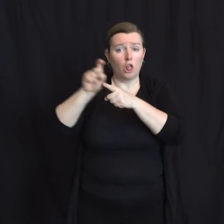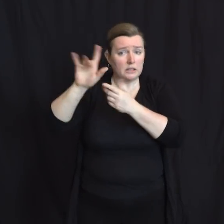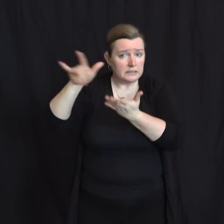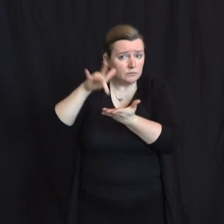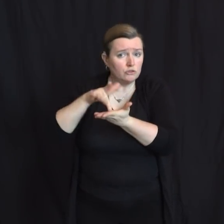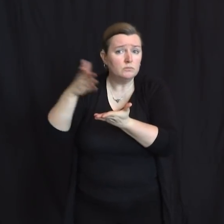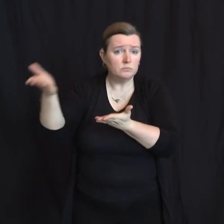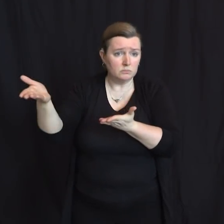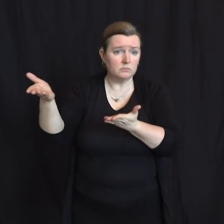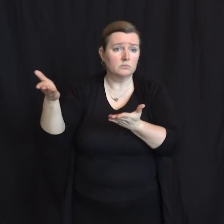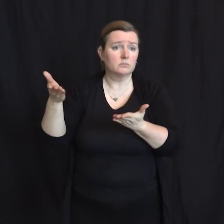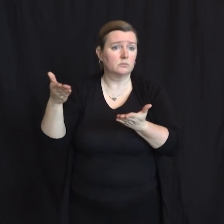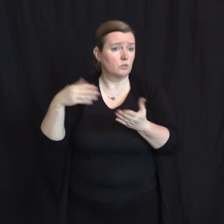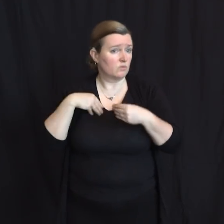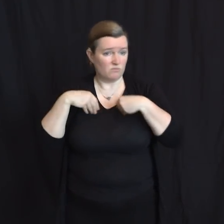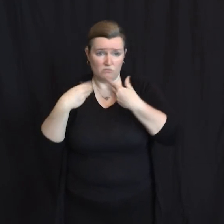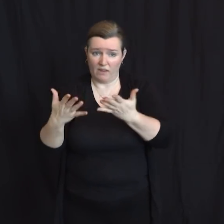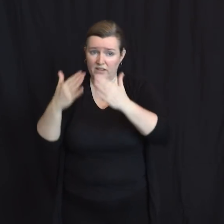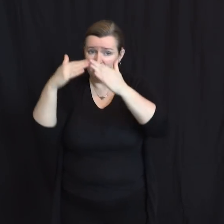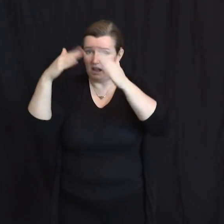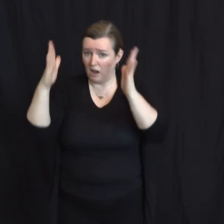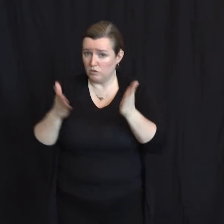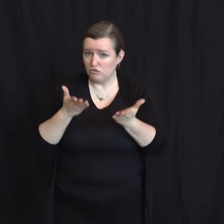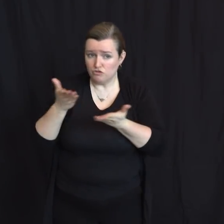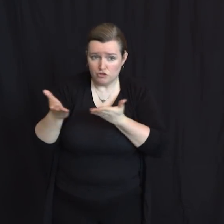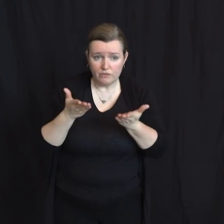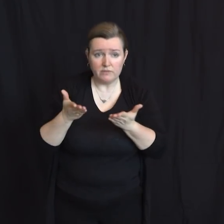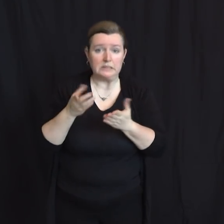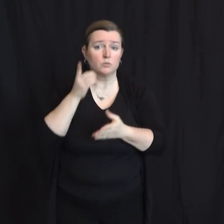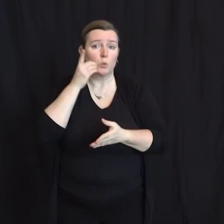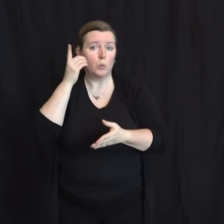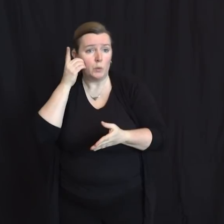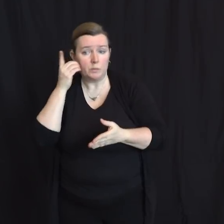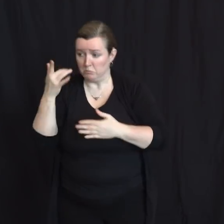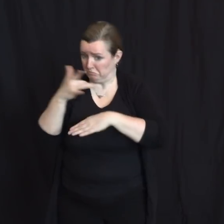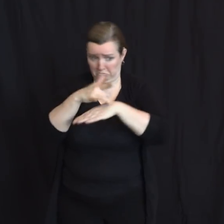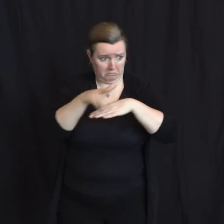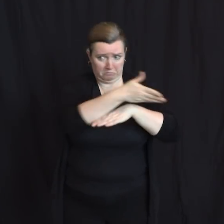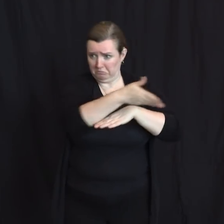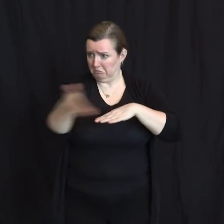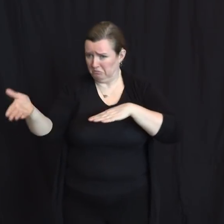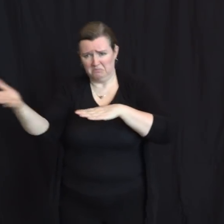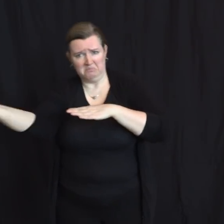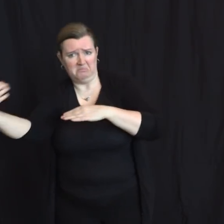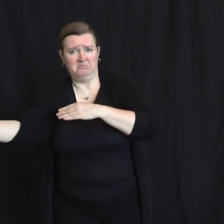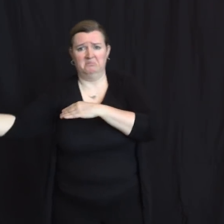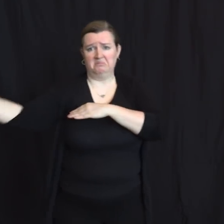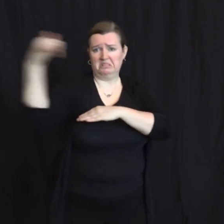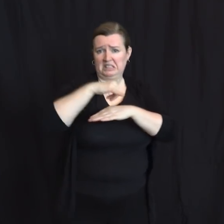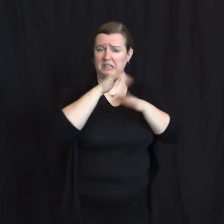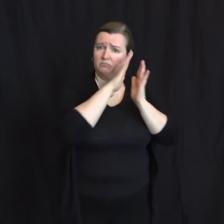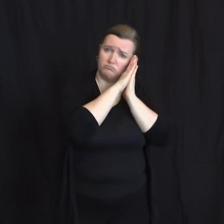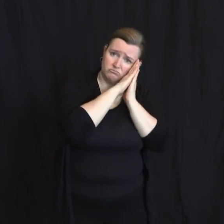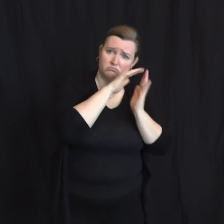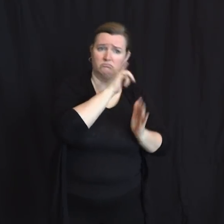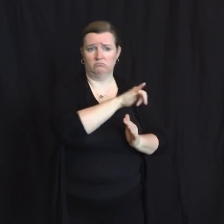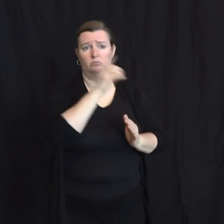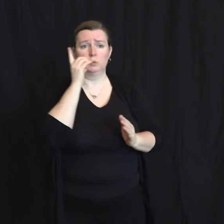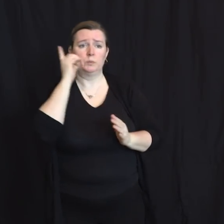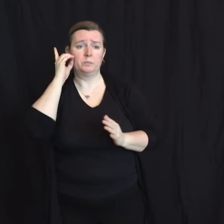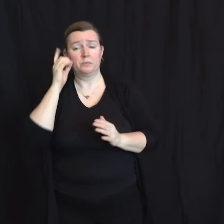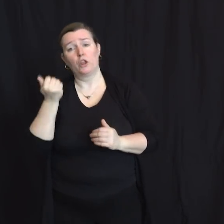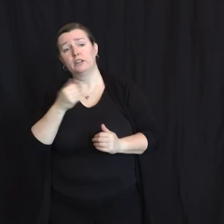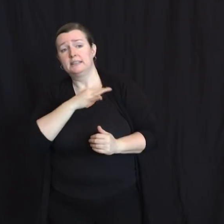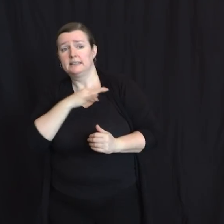housing in our dormitories for healthcare workers, fearful of returning to their families because they're taking such risks themselves in